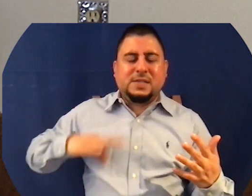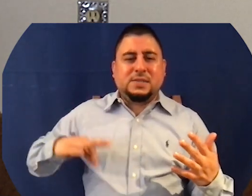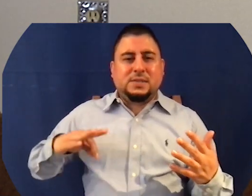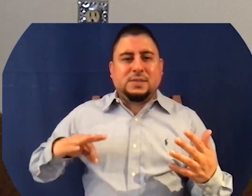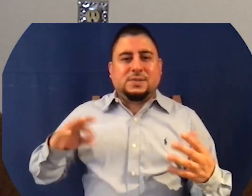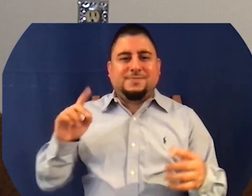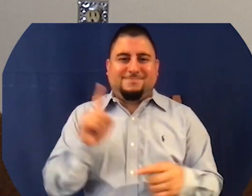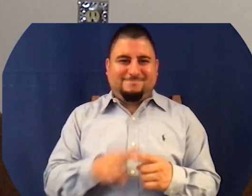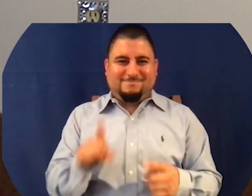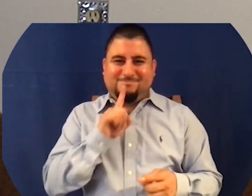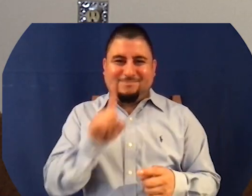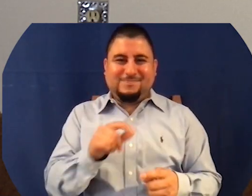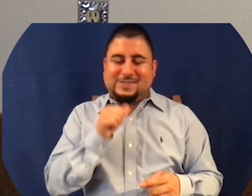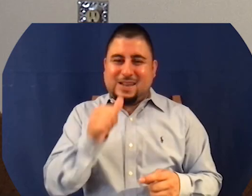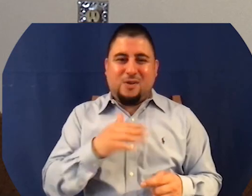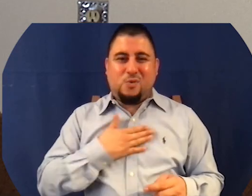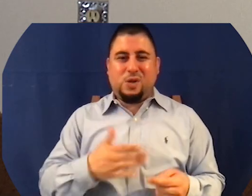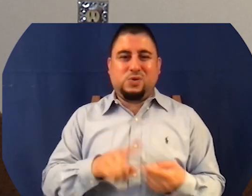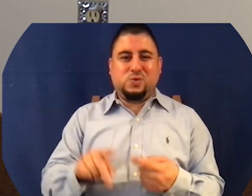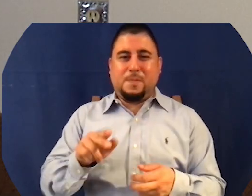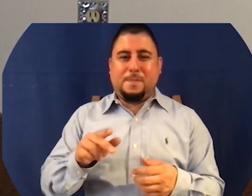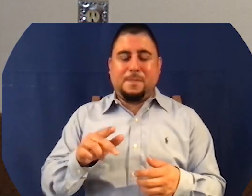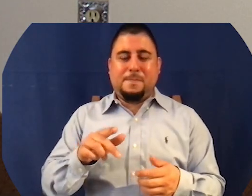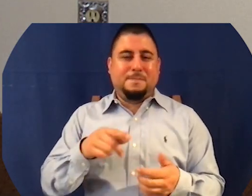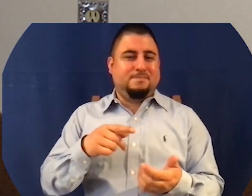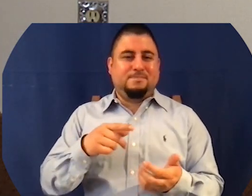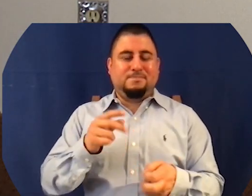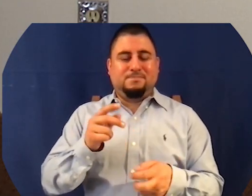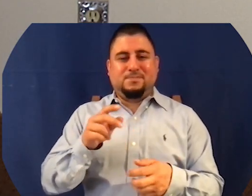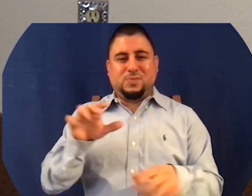but are unwilling to pay the price.